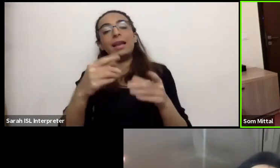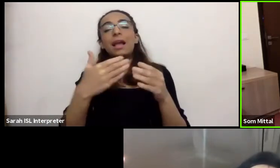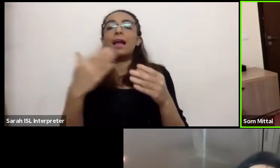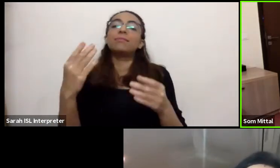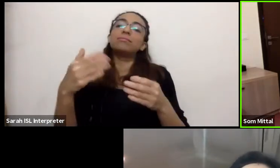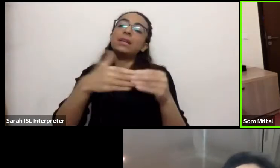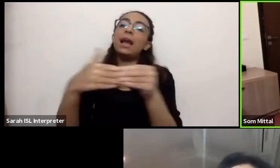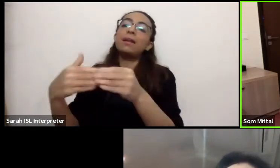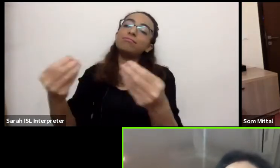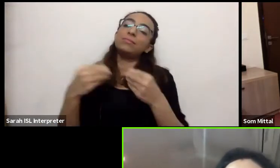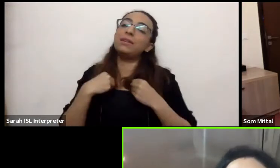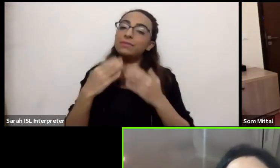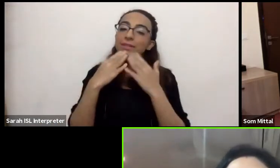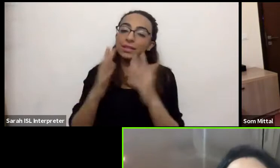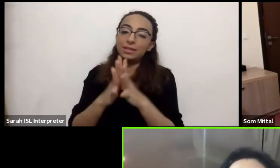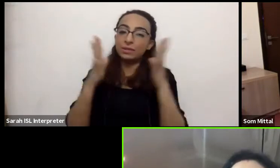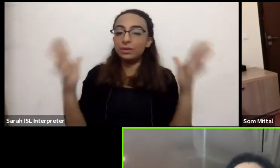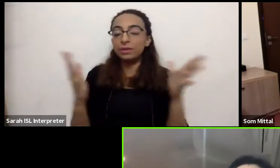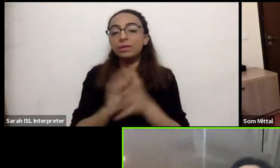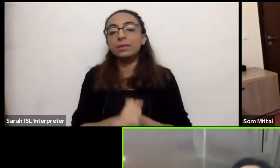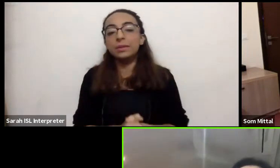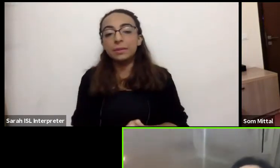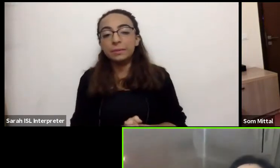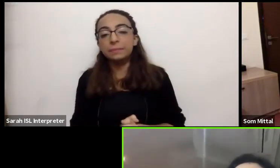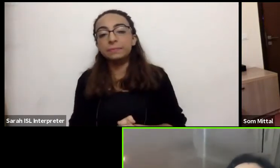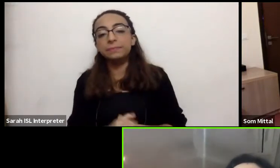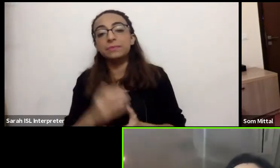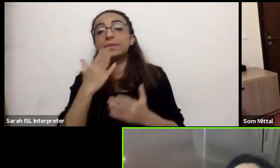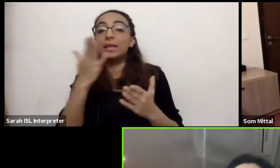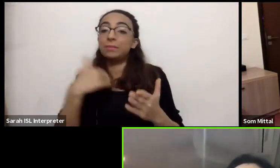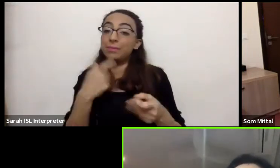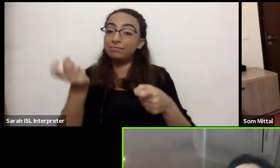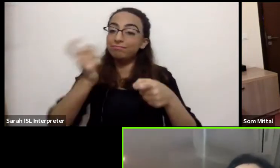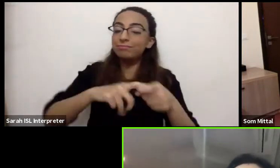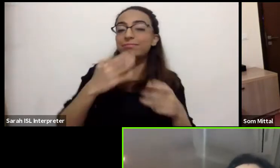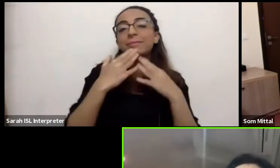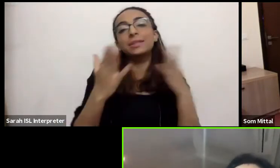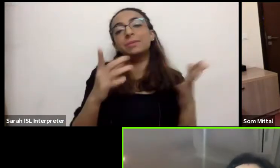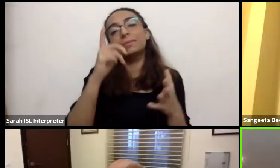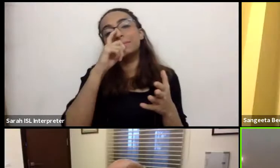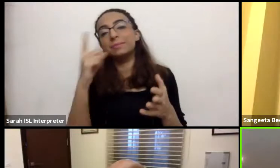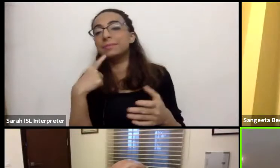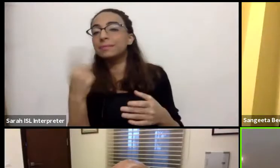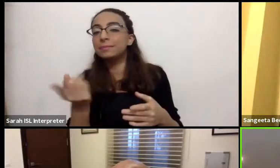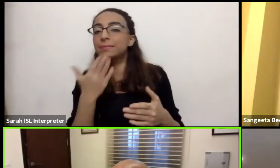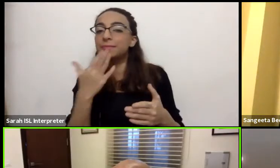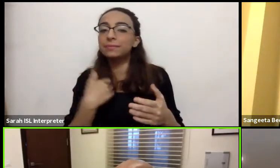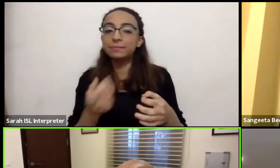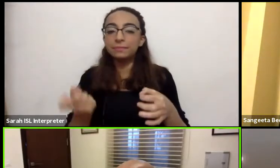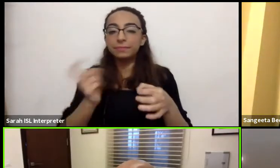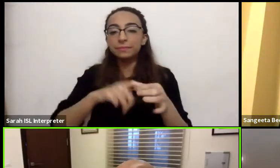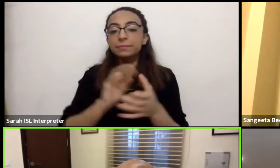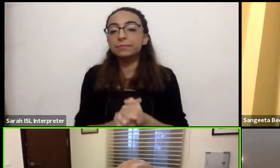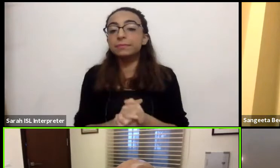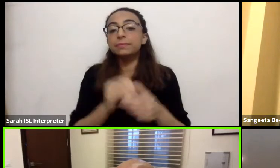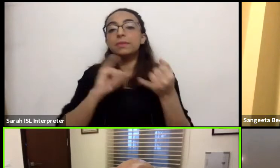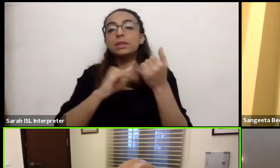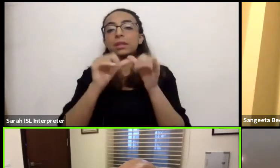Thank you so much. Thank you. Thank you. Thank you for having me. Thank you. Sangeeta, over to you.